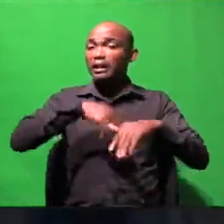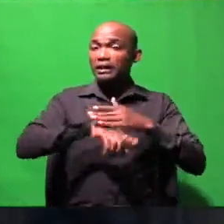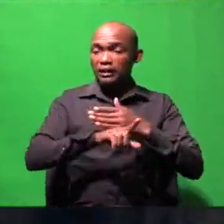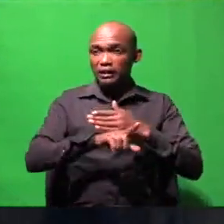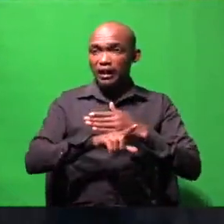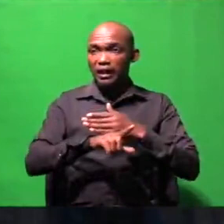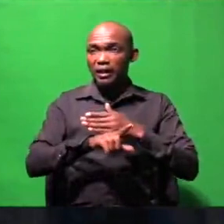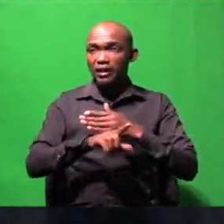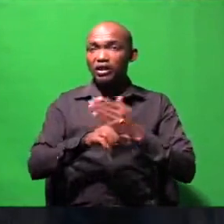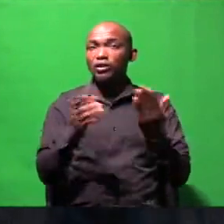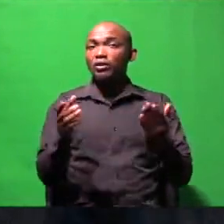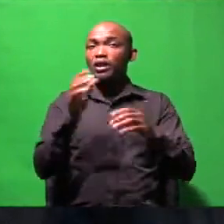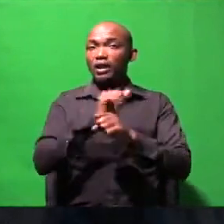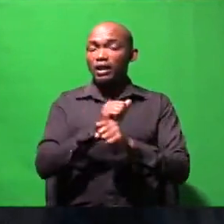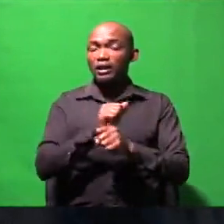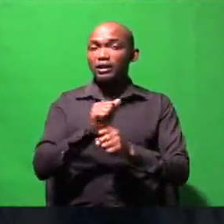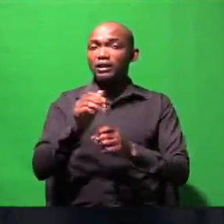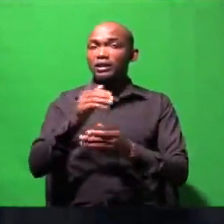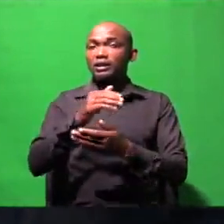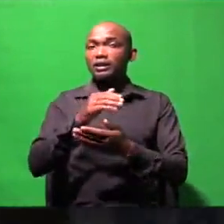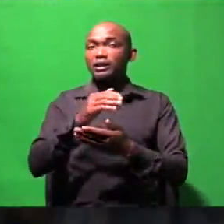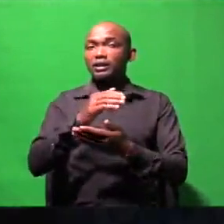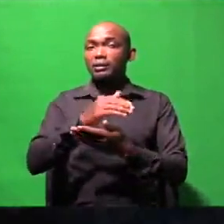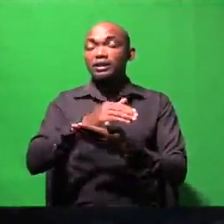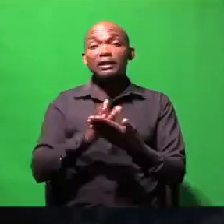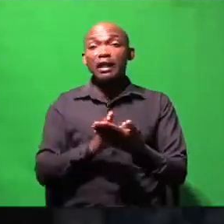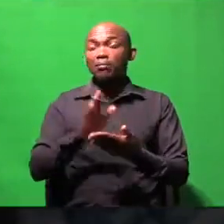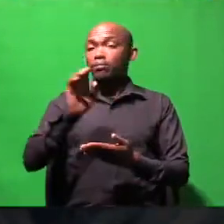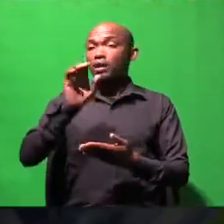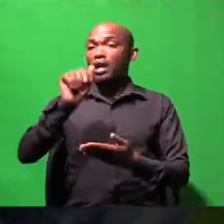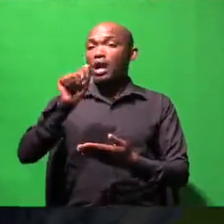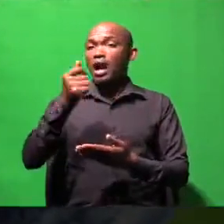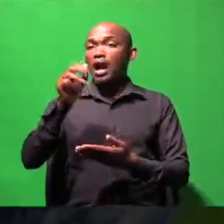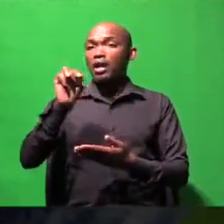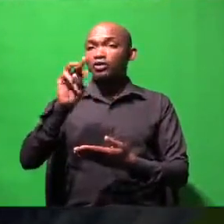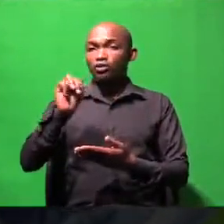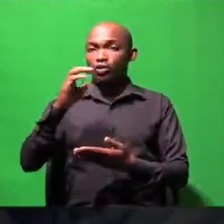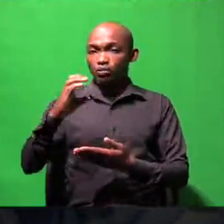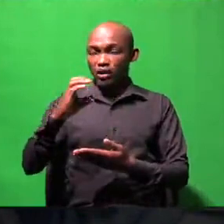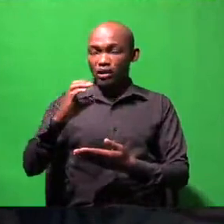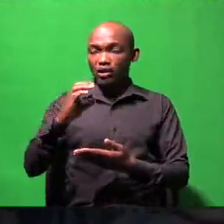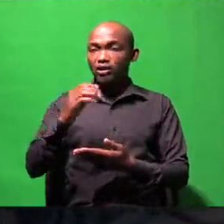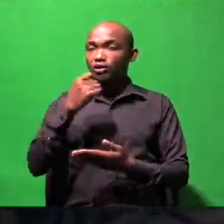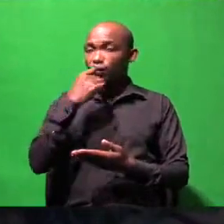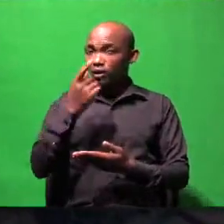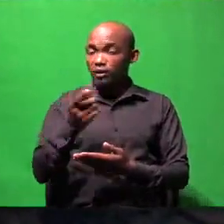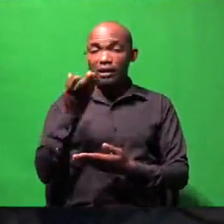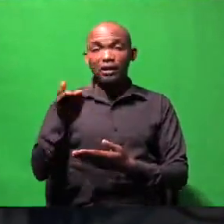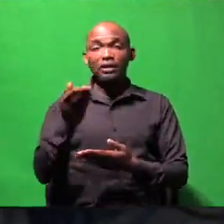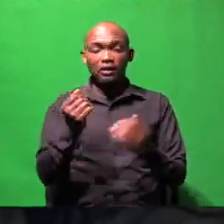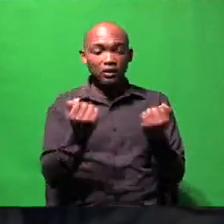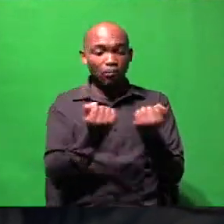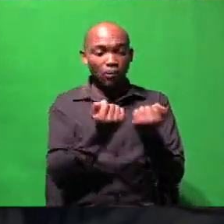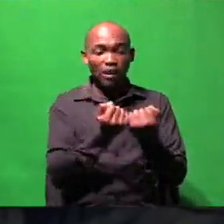there are some subatomic particles. So by saying small or teeny invisible particle, you mean that you make it